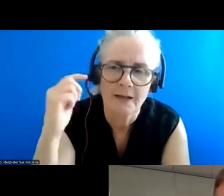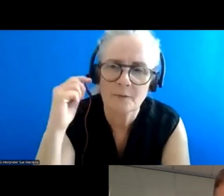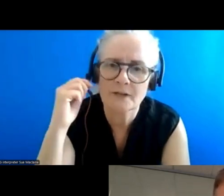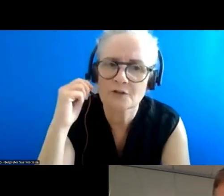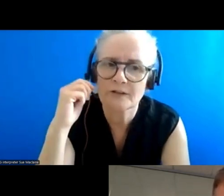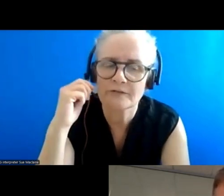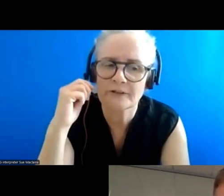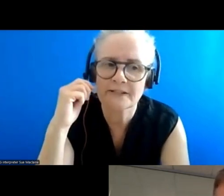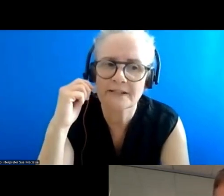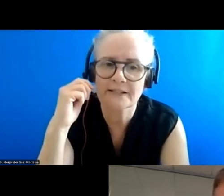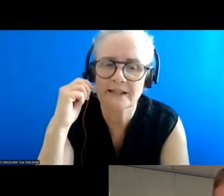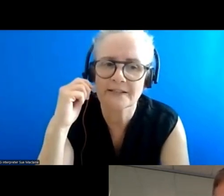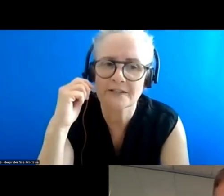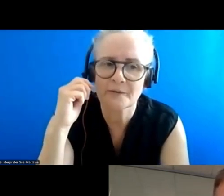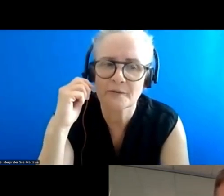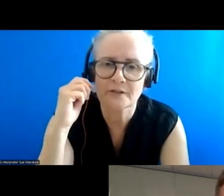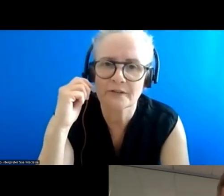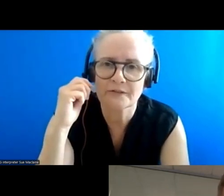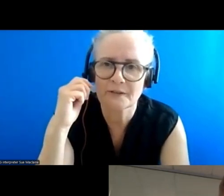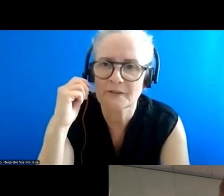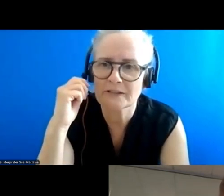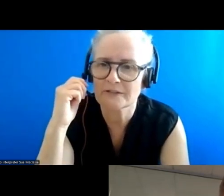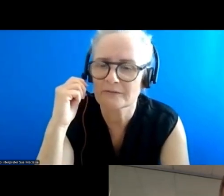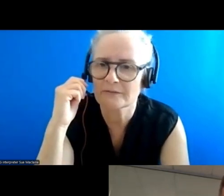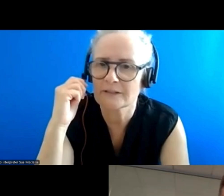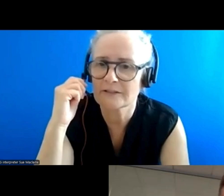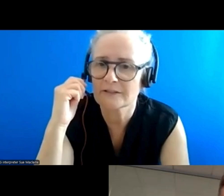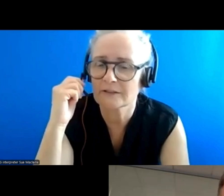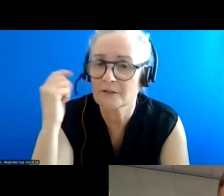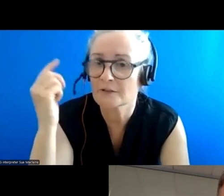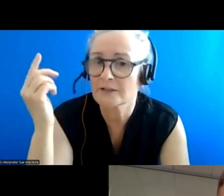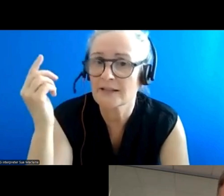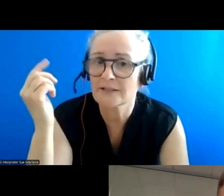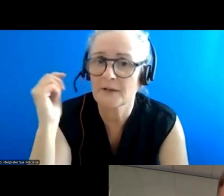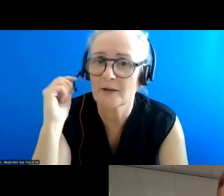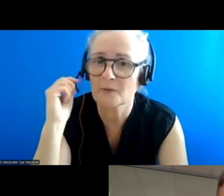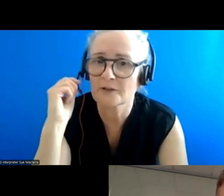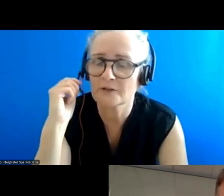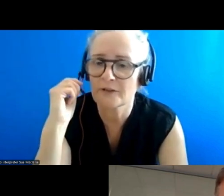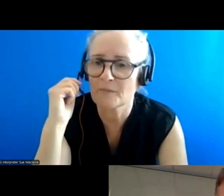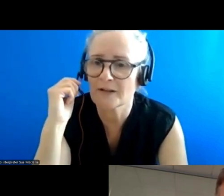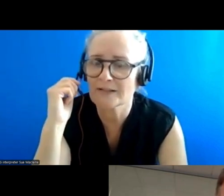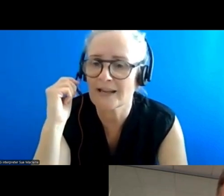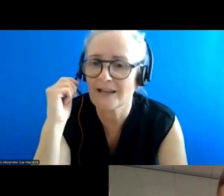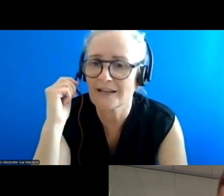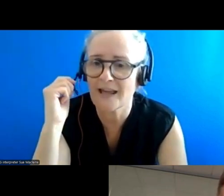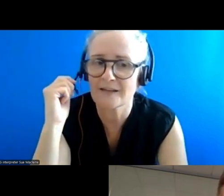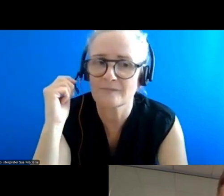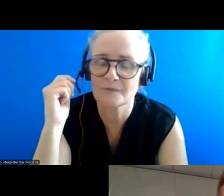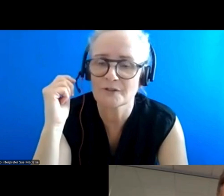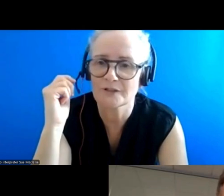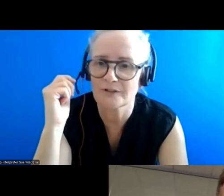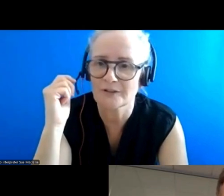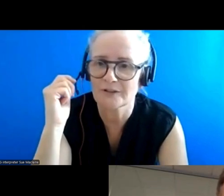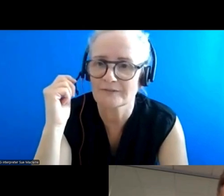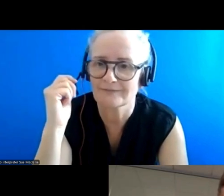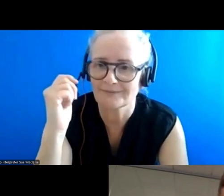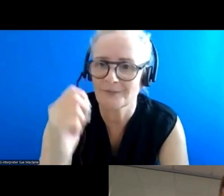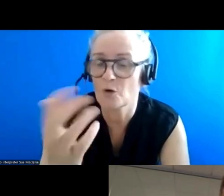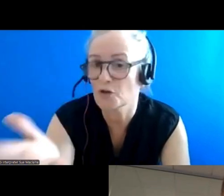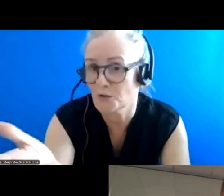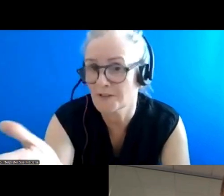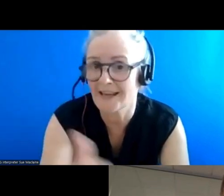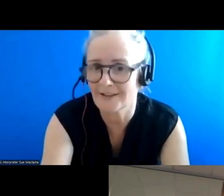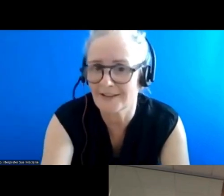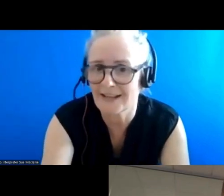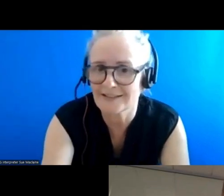I'll let Paul wonder or if Lee. this is the interpreter. If somebody's is going to say something, I wonder if they might say their name, just so that,